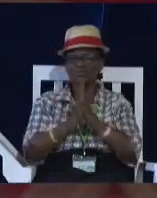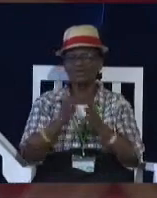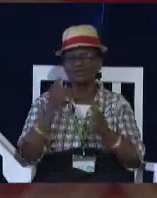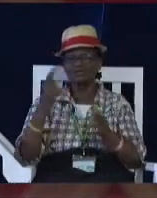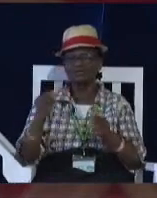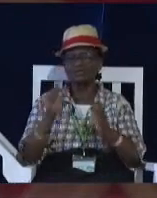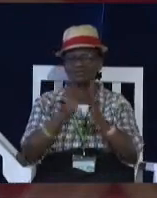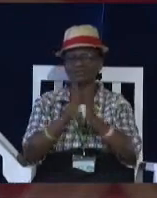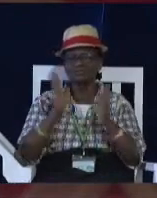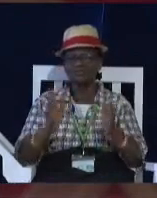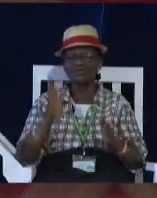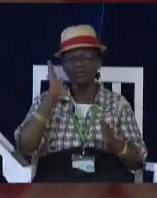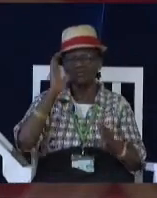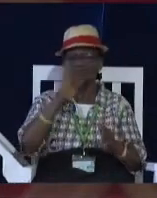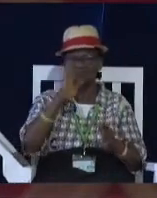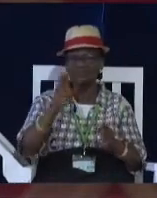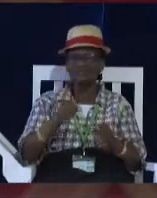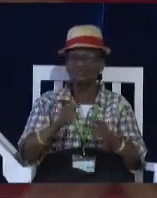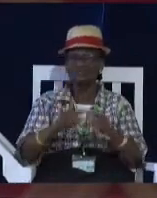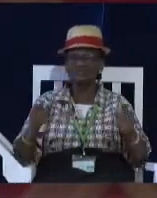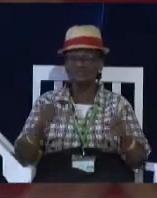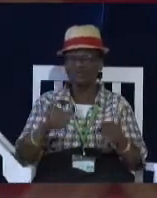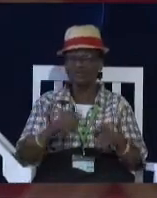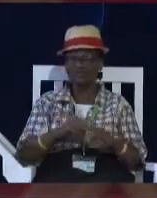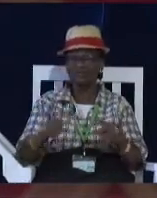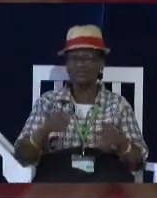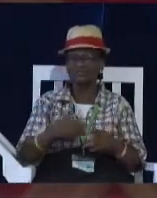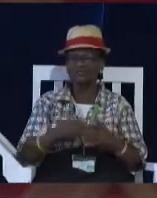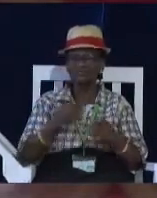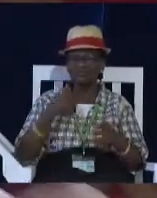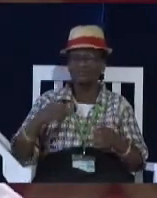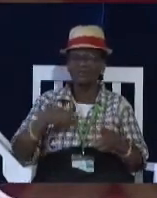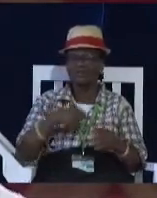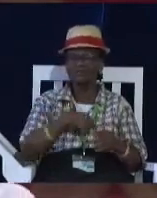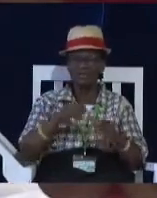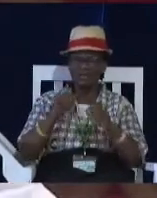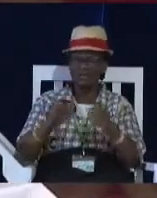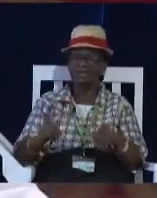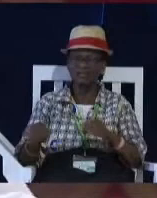think. But before we can do that,